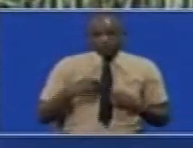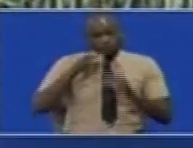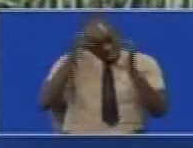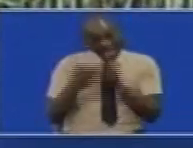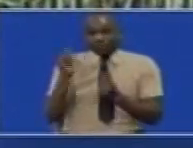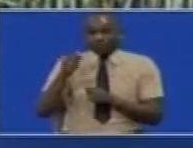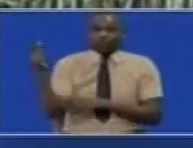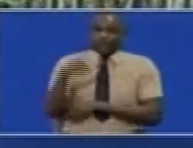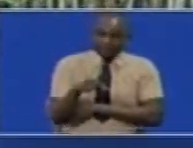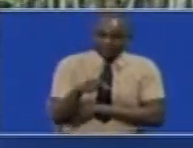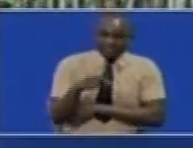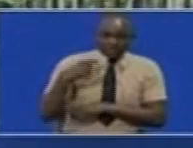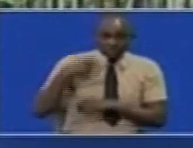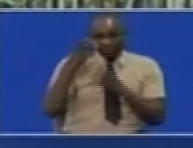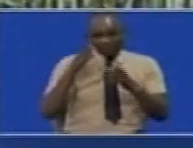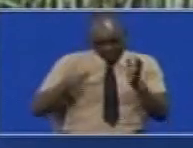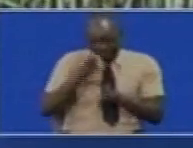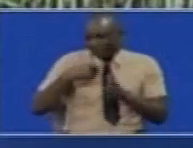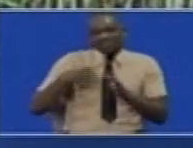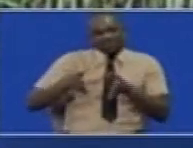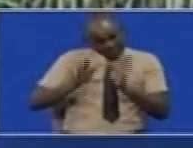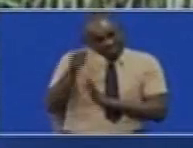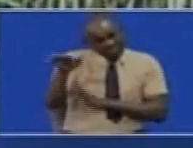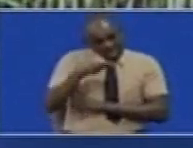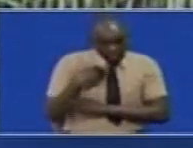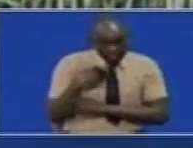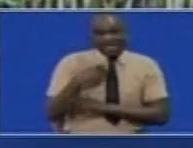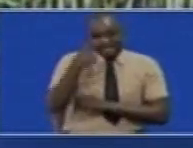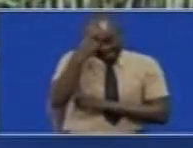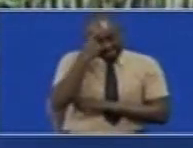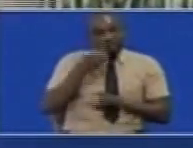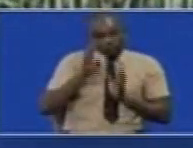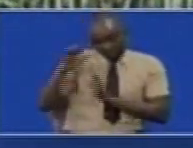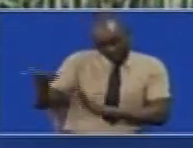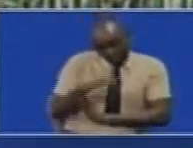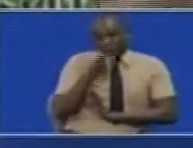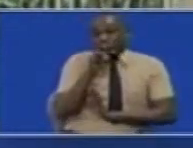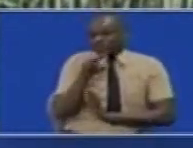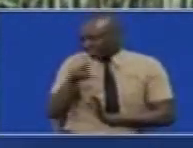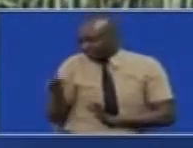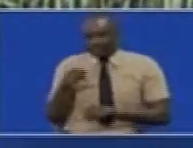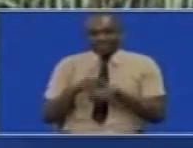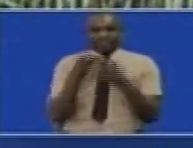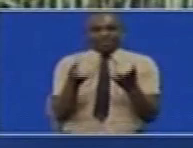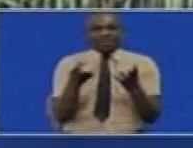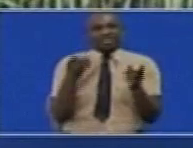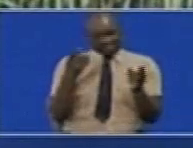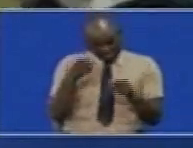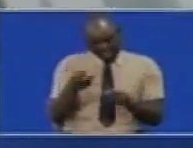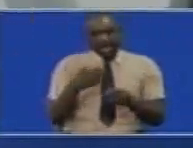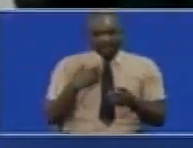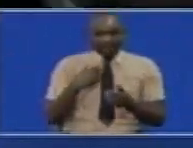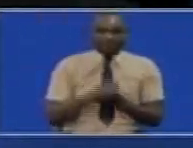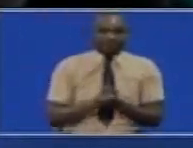world and land in a field somewhere inland. But when you've got the Indian Ocean on your doorstep, why would you choose to land anywhere else other than on the white